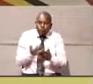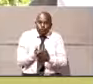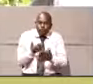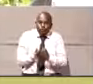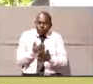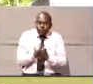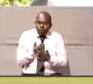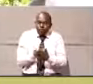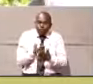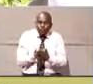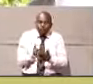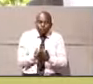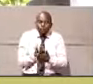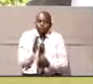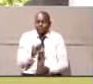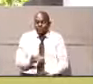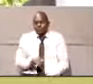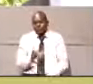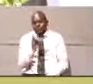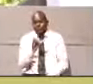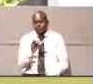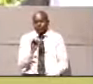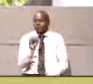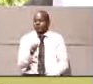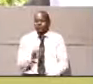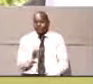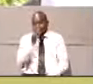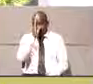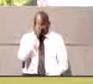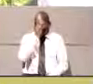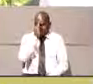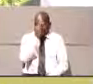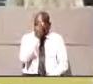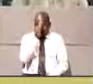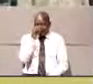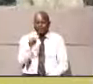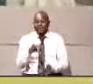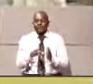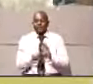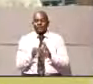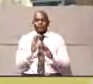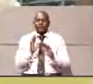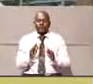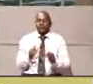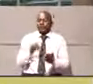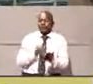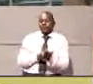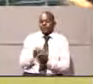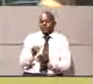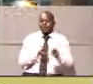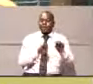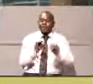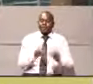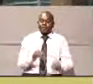one of the latest planes. I cannot doubt on this issue. Uganda Airlines country manager